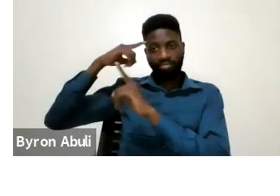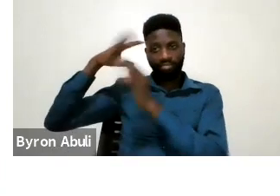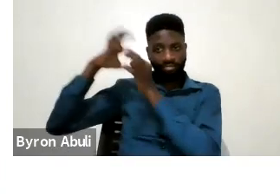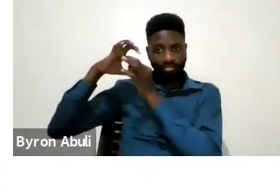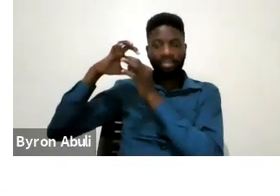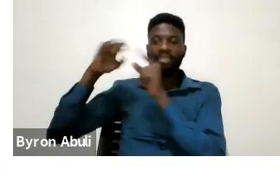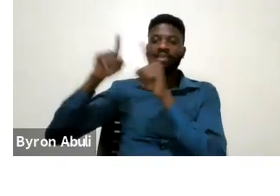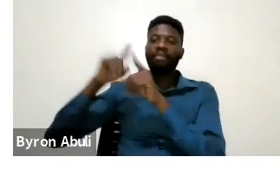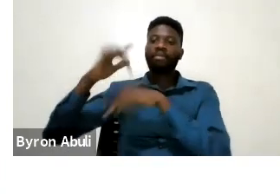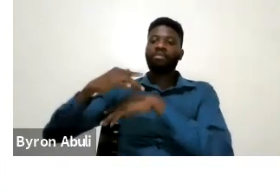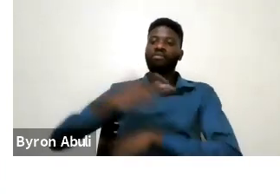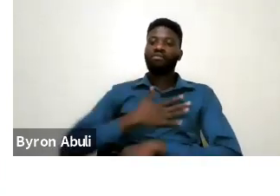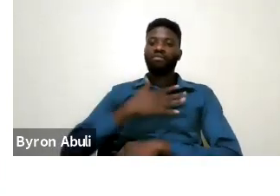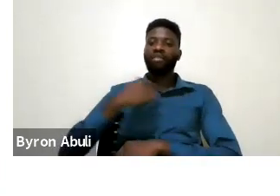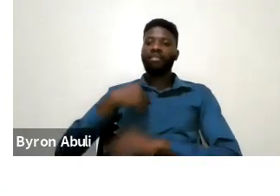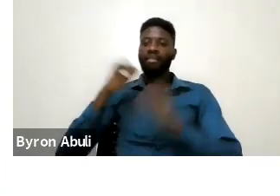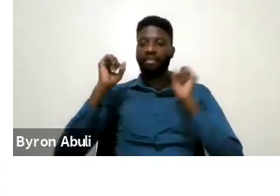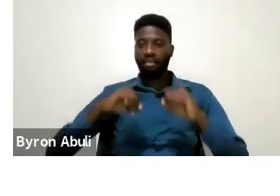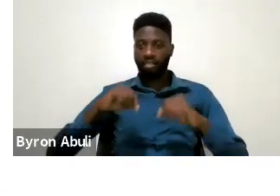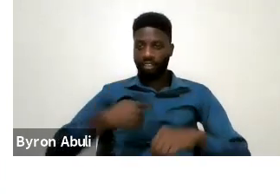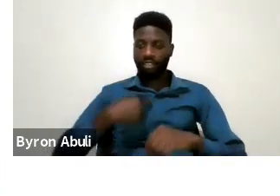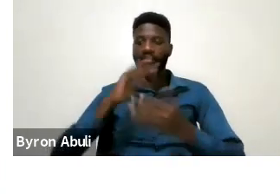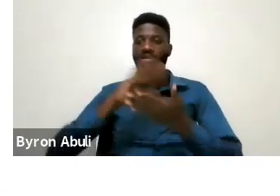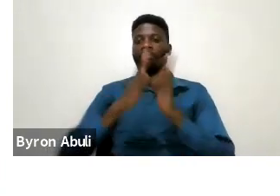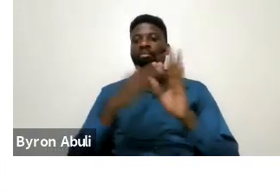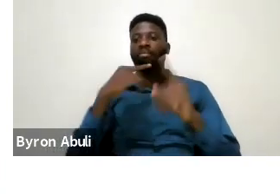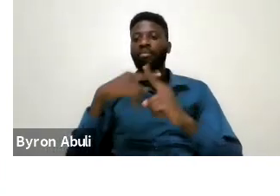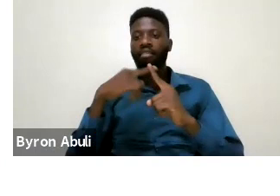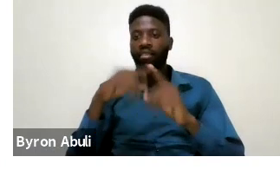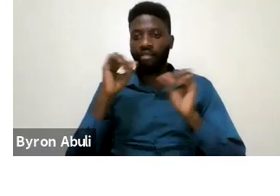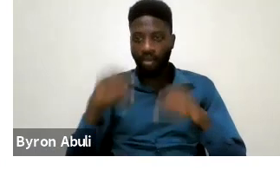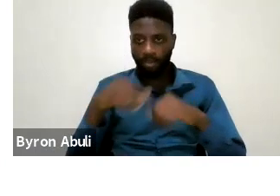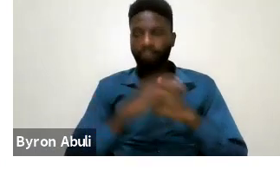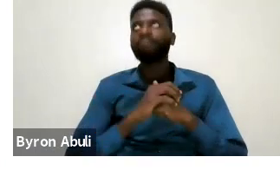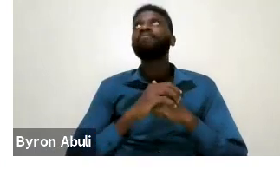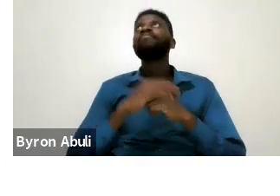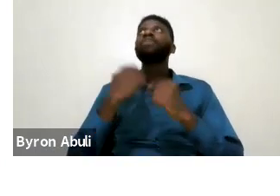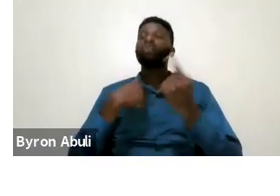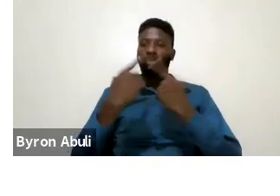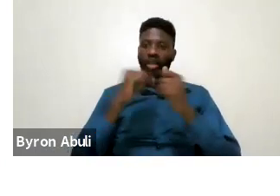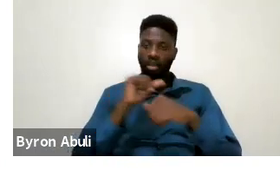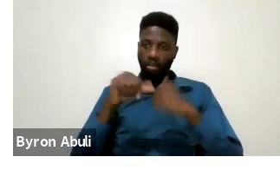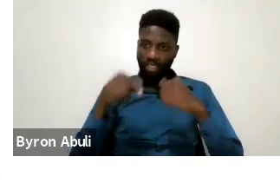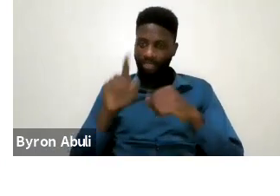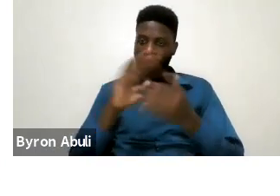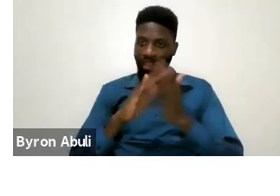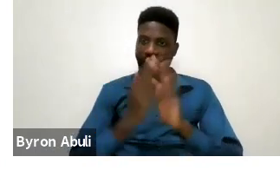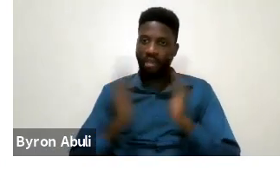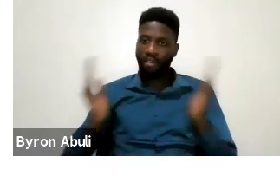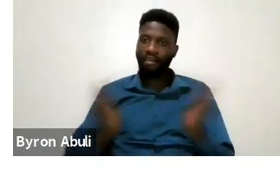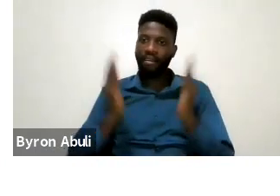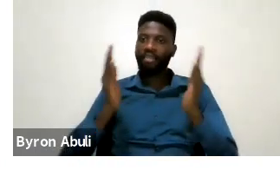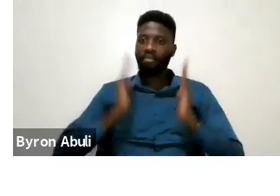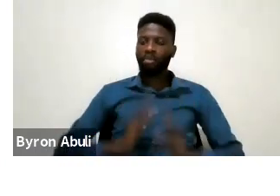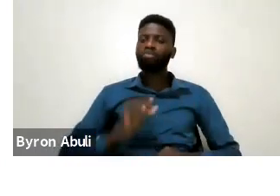you'll find yourself, also becoming positive. I talked about be encouraging. Always be that encourager. Don't always be